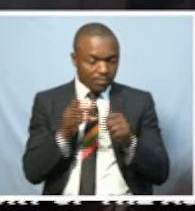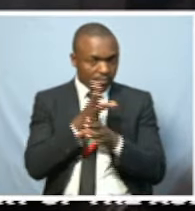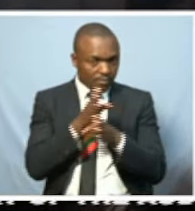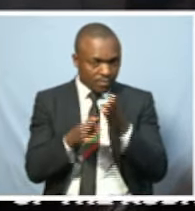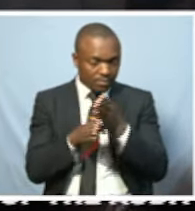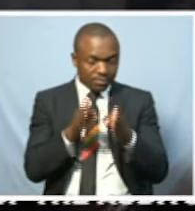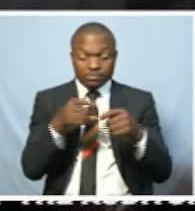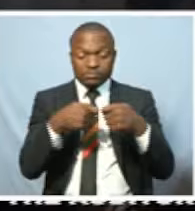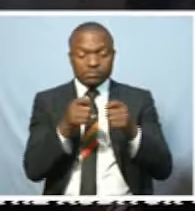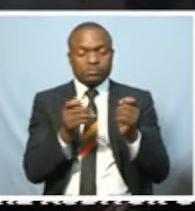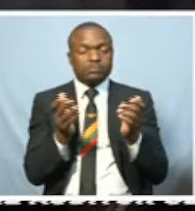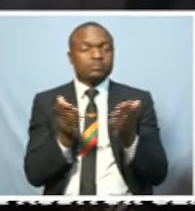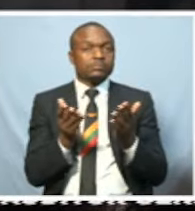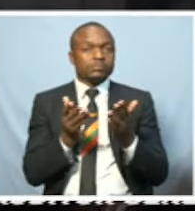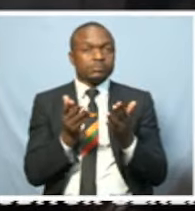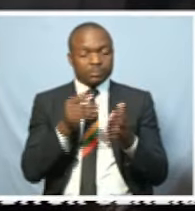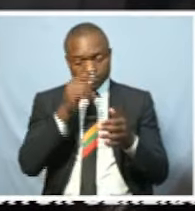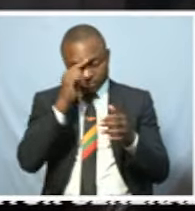because,